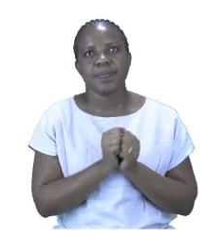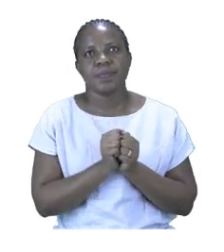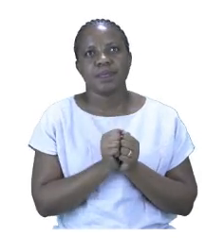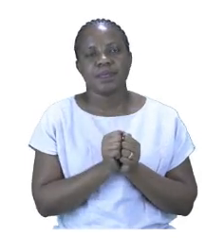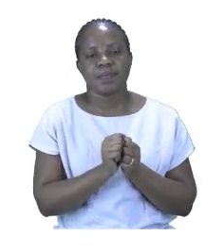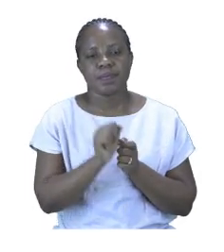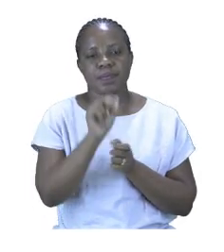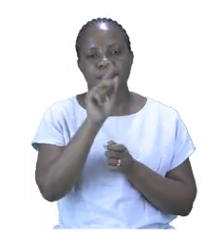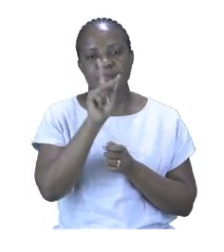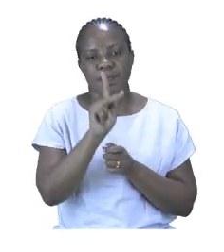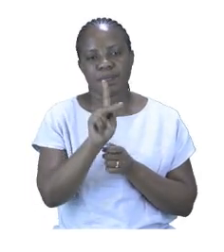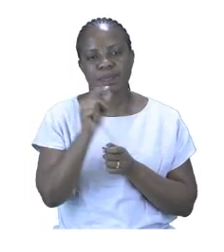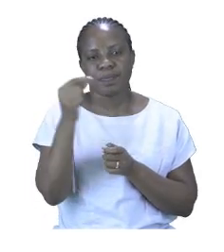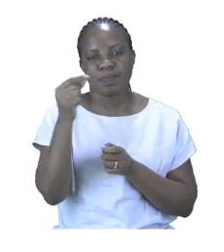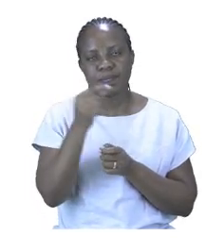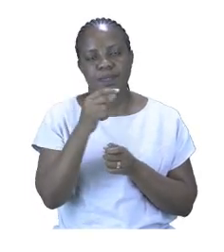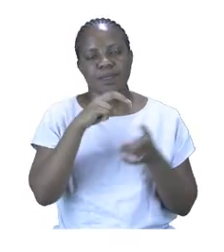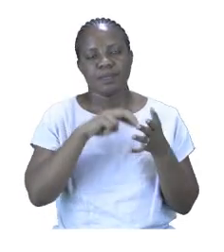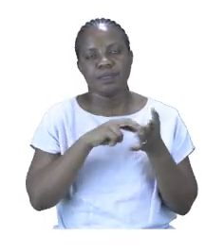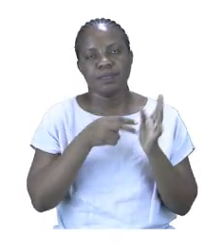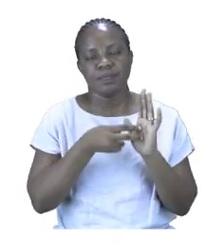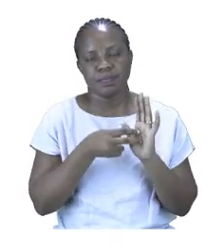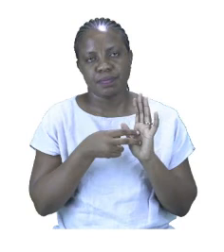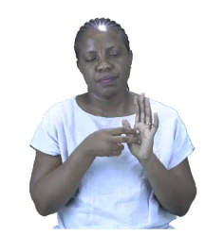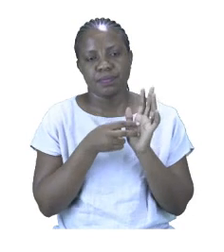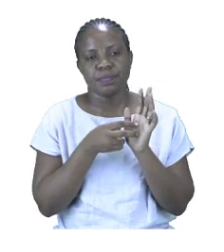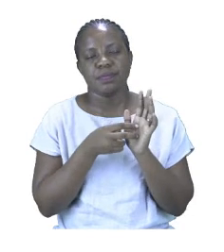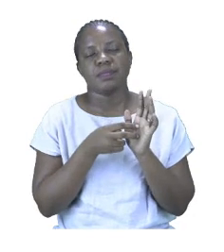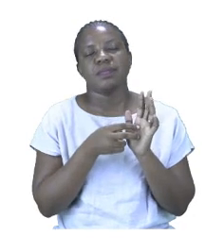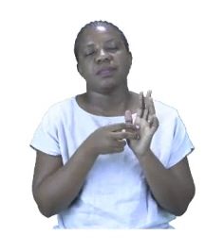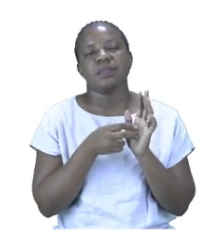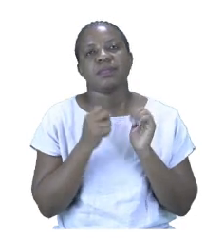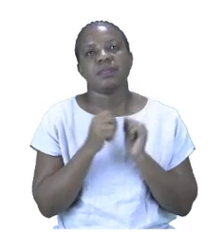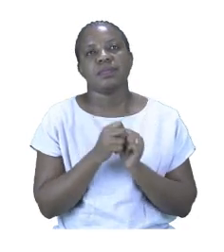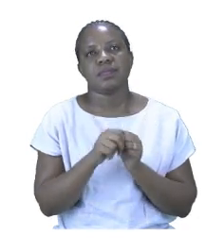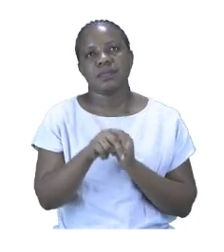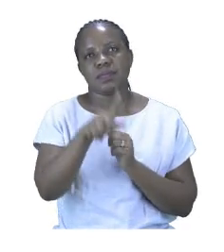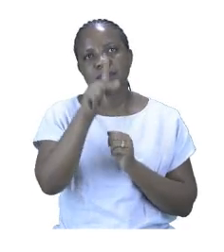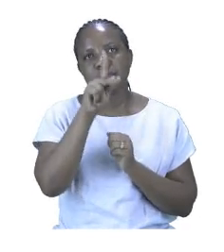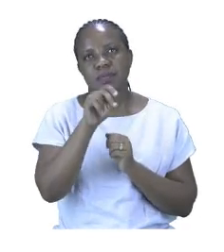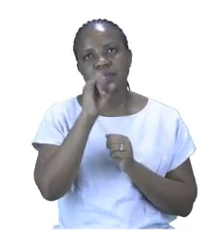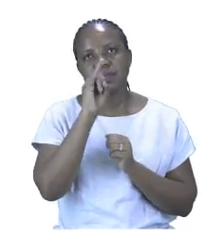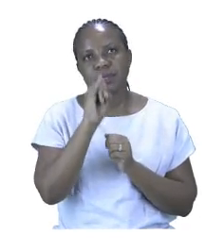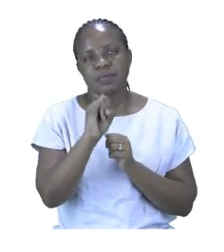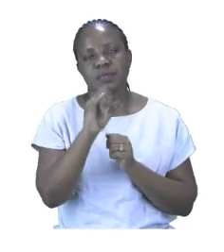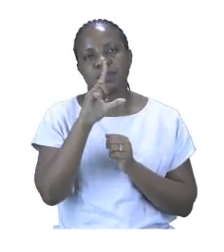the KG that you can see behind the 300 stands